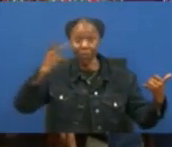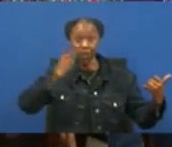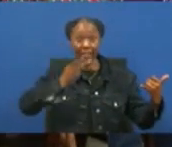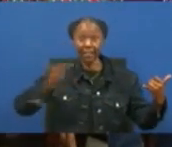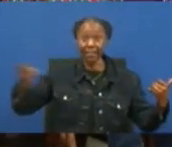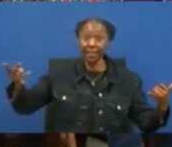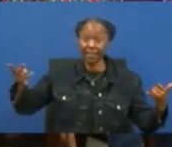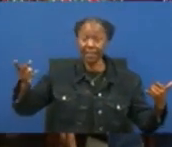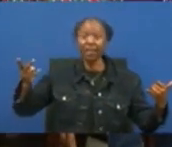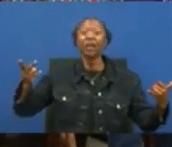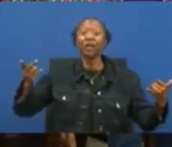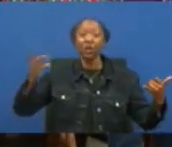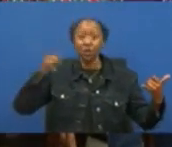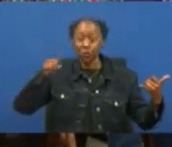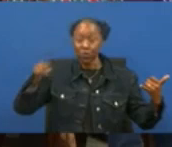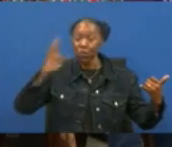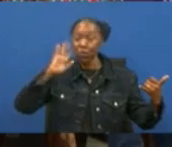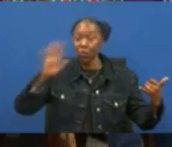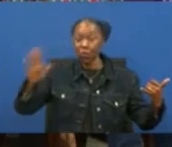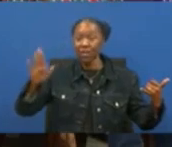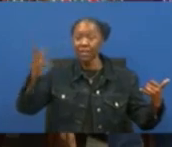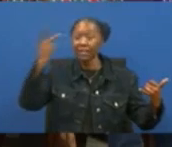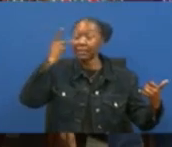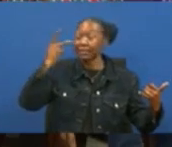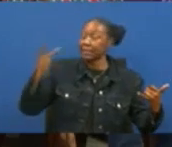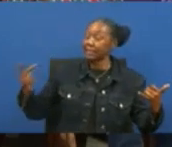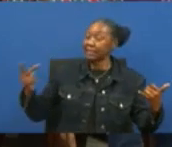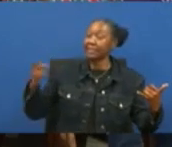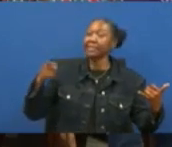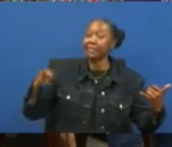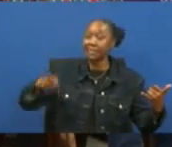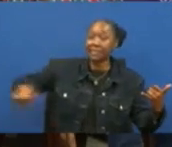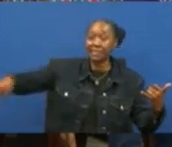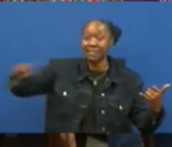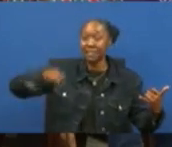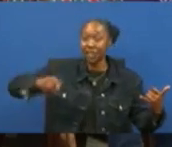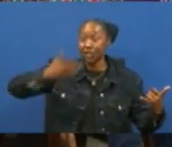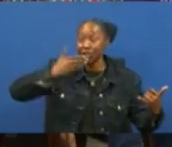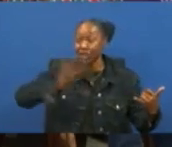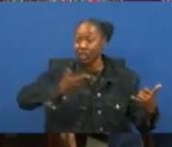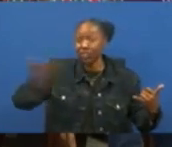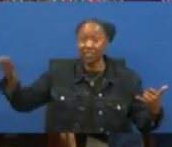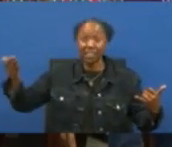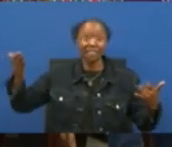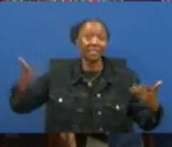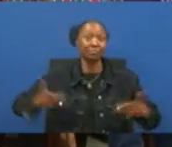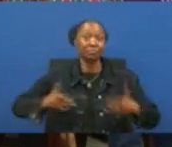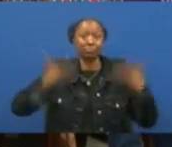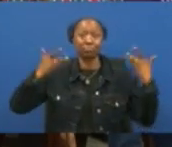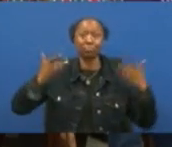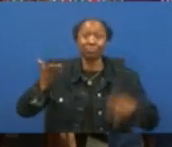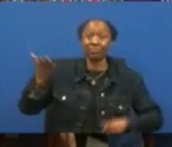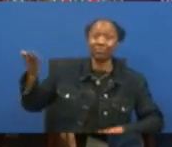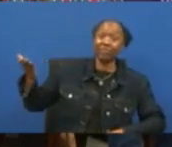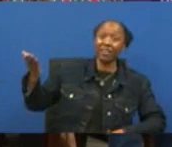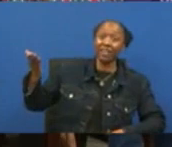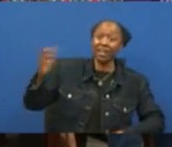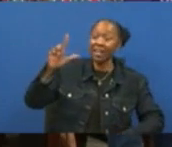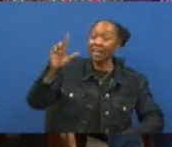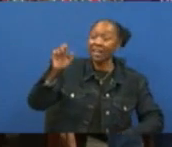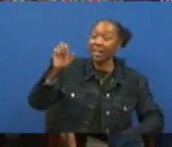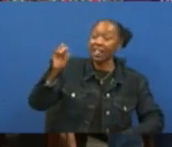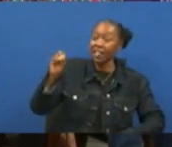the honor, the privilege to see some of the good stuff that goes on over at the Leo